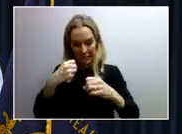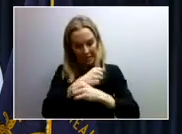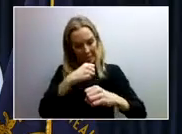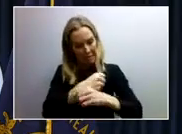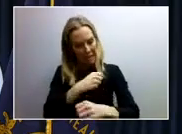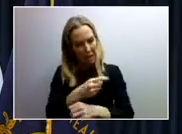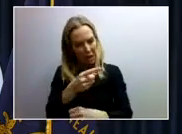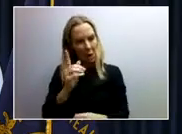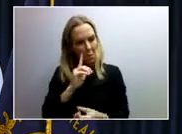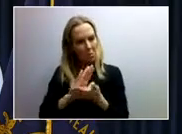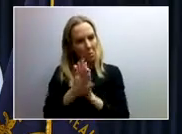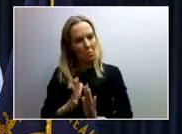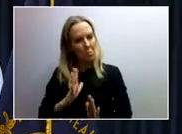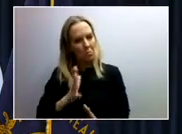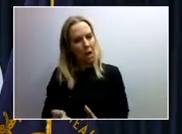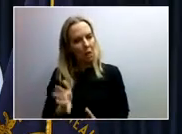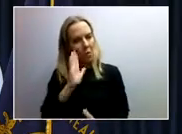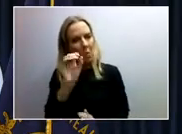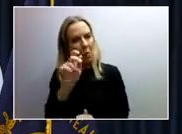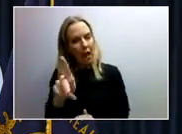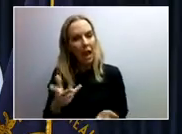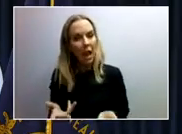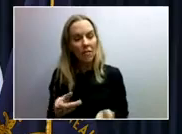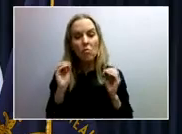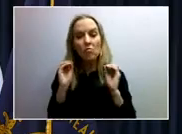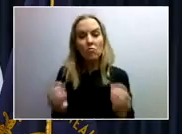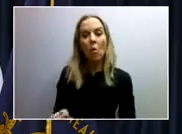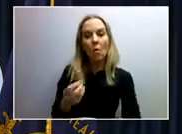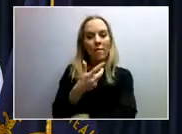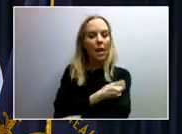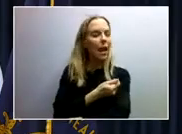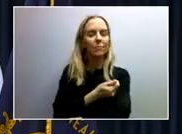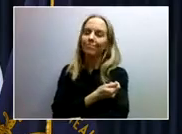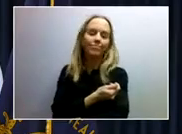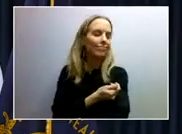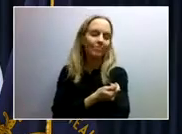okay. If you are unvaccinated, that is not the case.